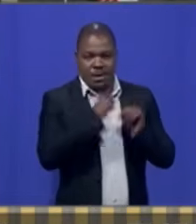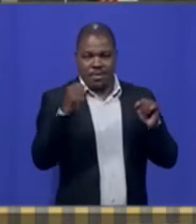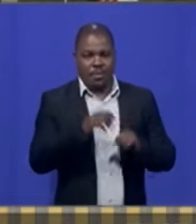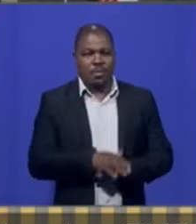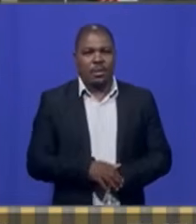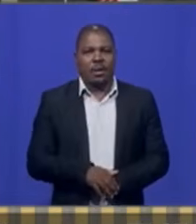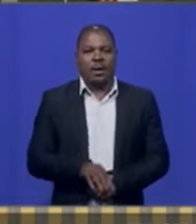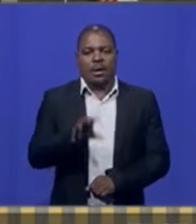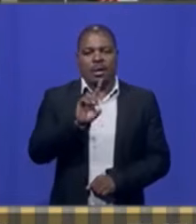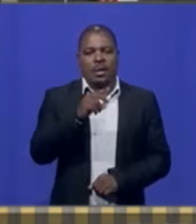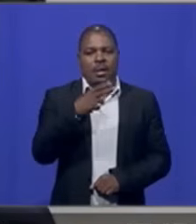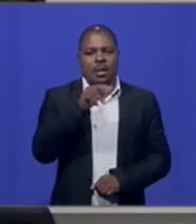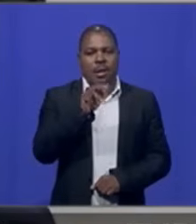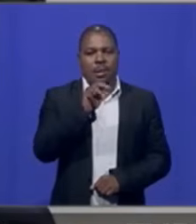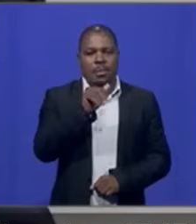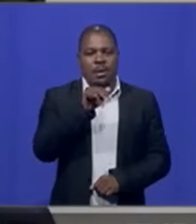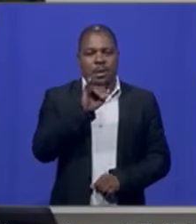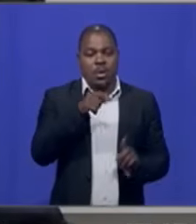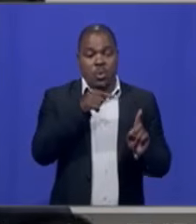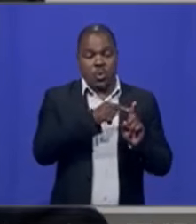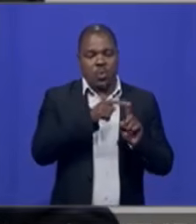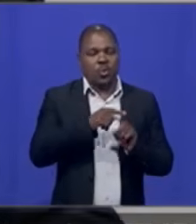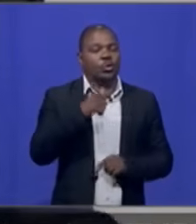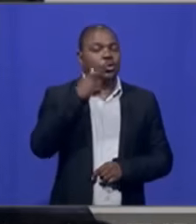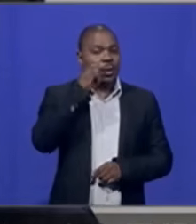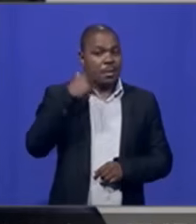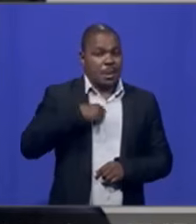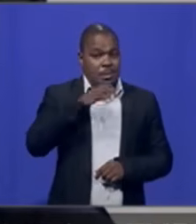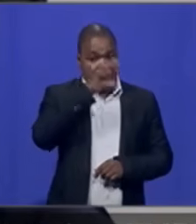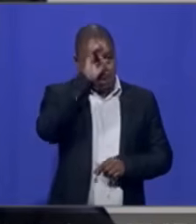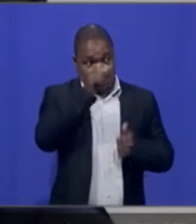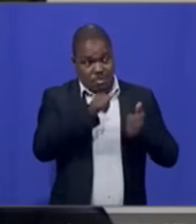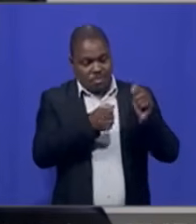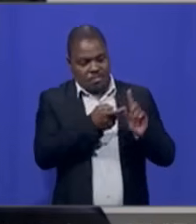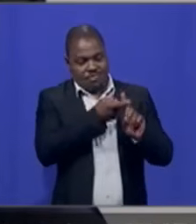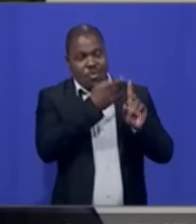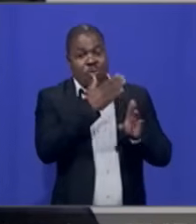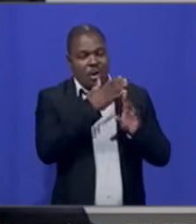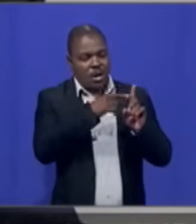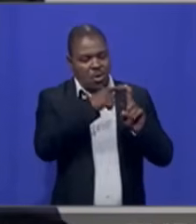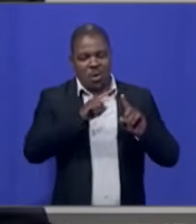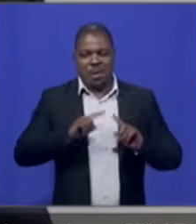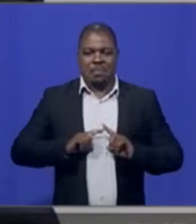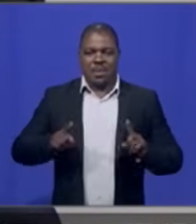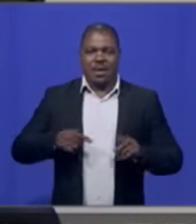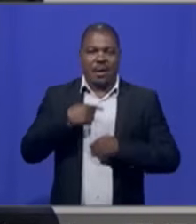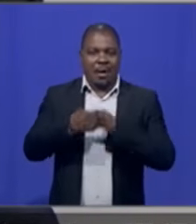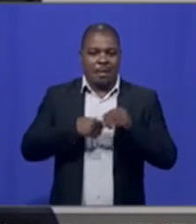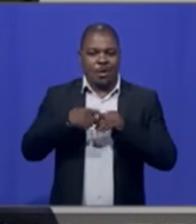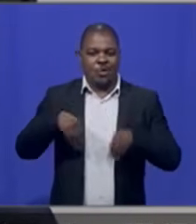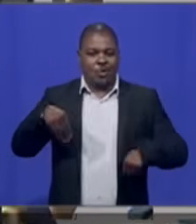Umashi Dlamini ya kginnweng mosebetsing sepoleseng sa masepala wa Tshwane o ya itatola menyenyetseng ya bobodu ba dithendara.